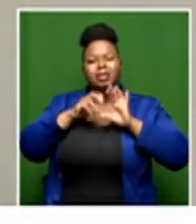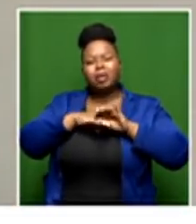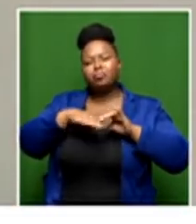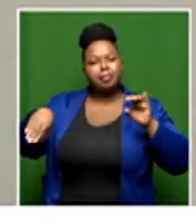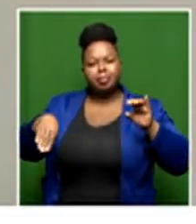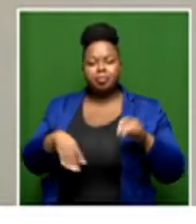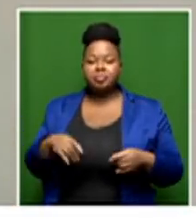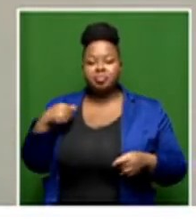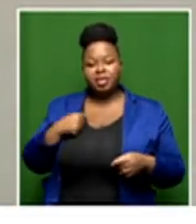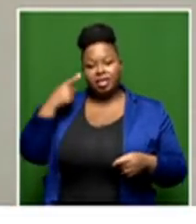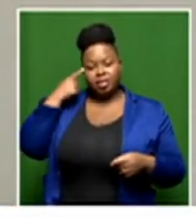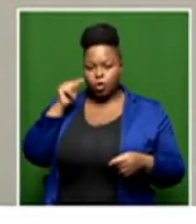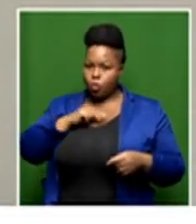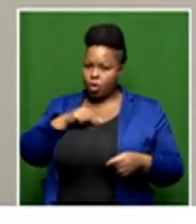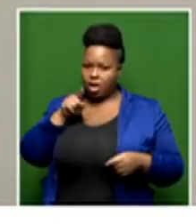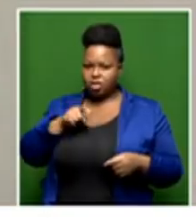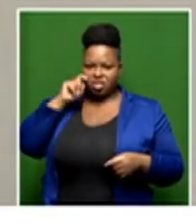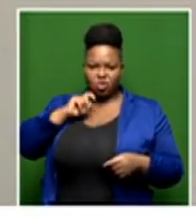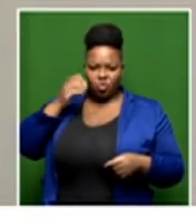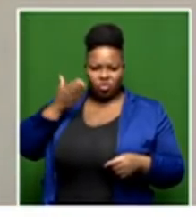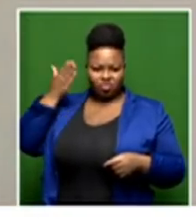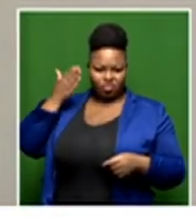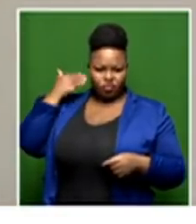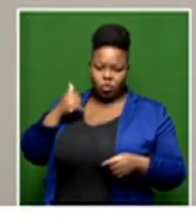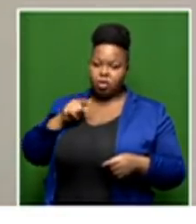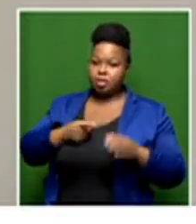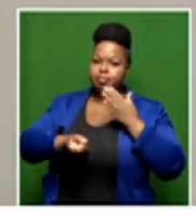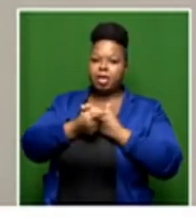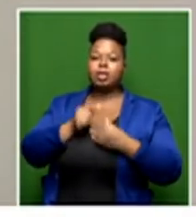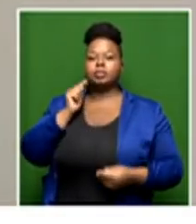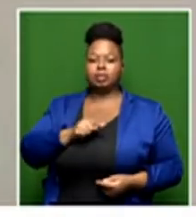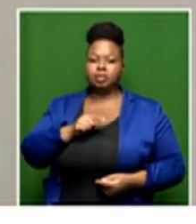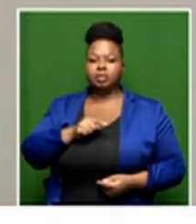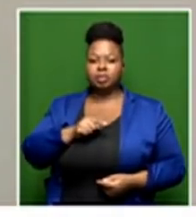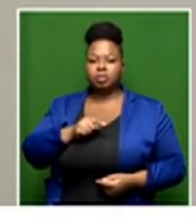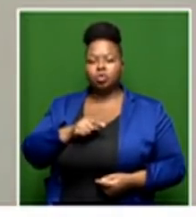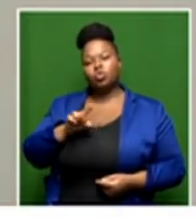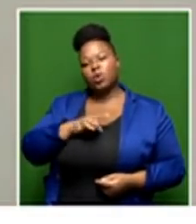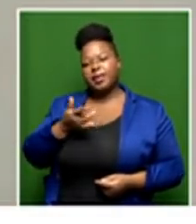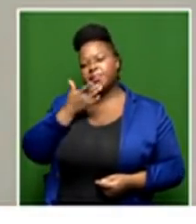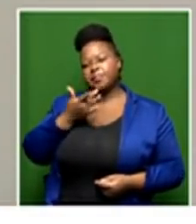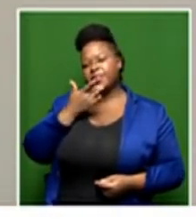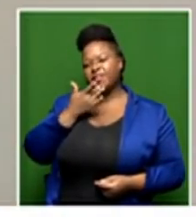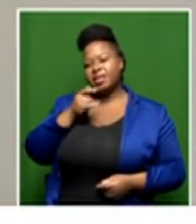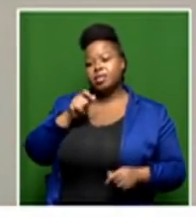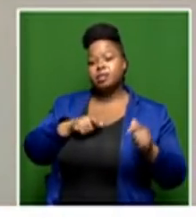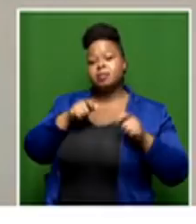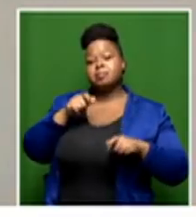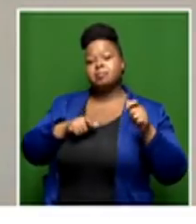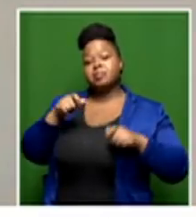of the old guard that resulted in a more preferred candidate who would